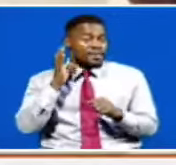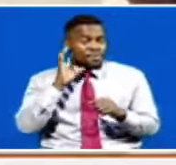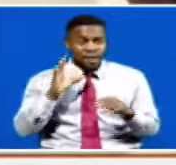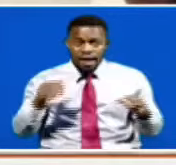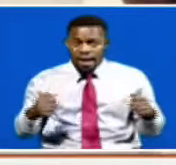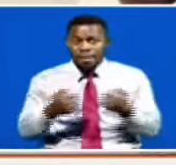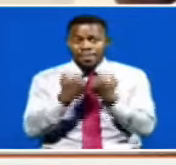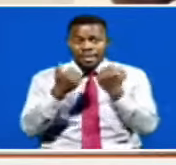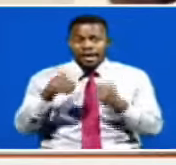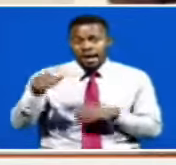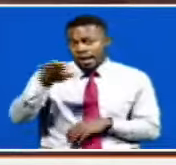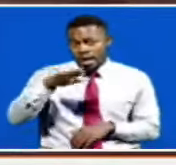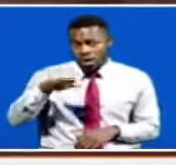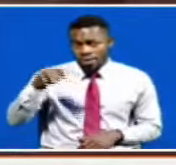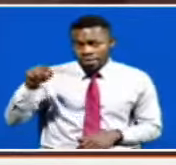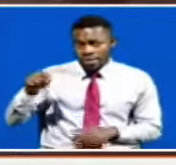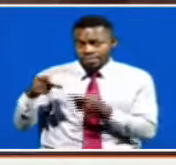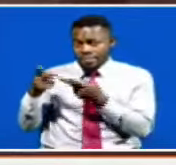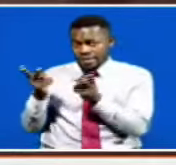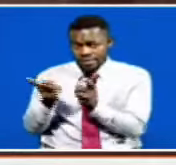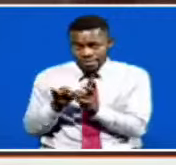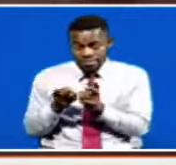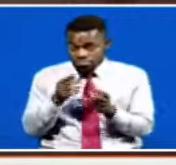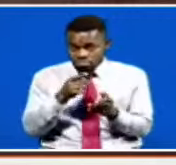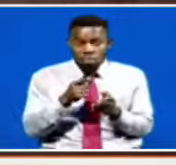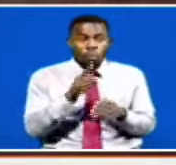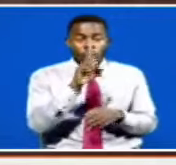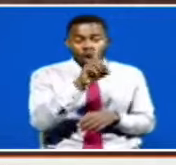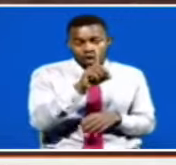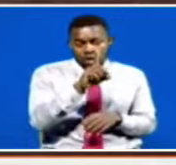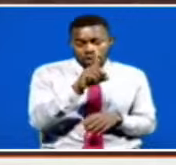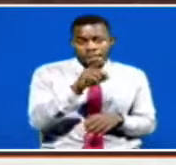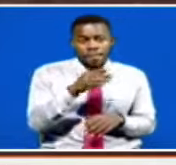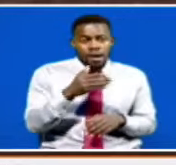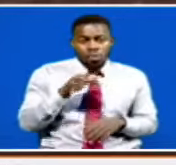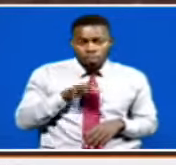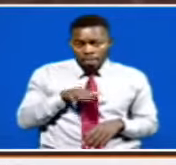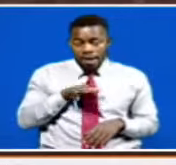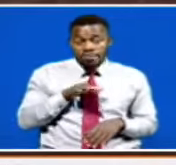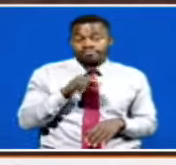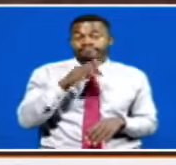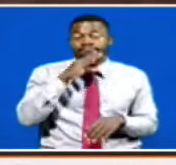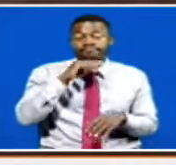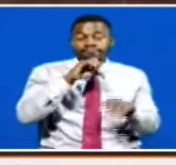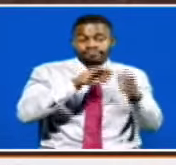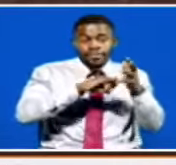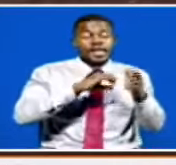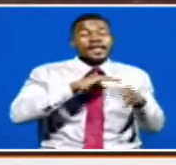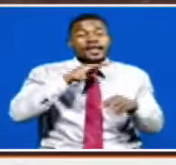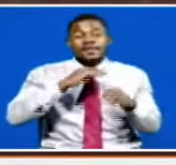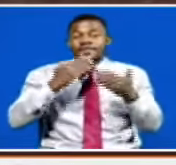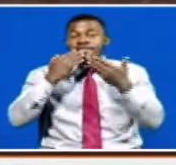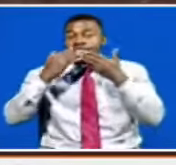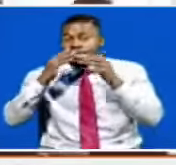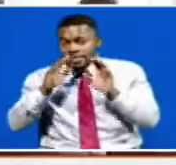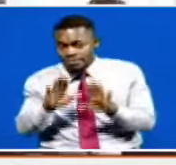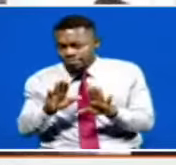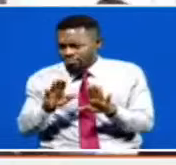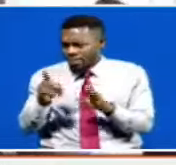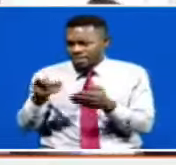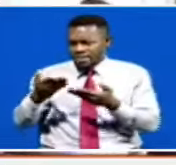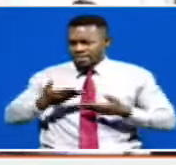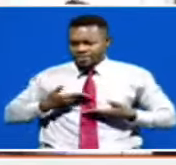notice demanded the widow to send 50,000 shillings to a number on the notice or else her house will be burned.